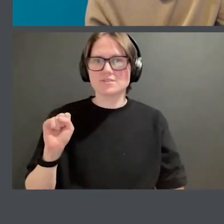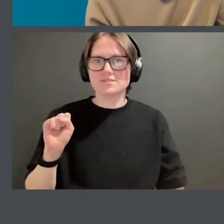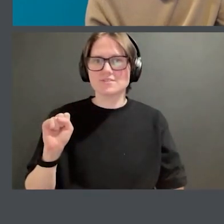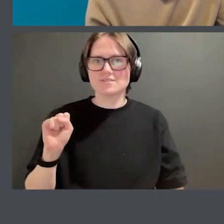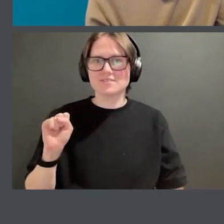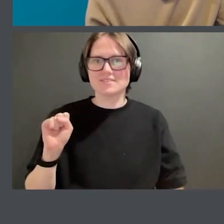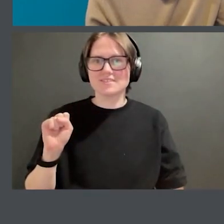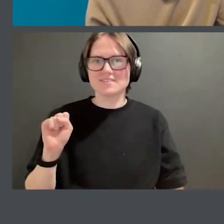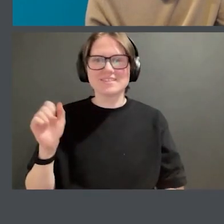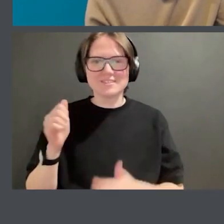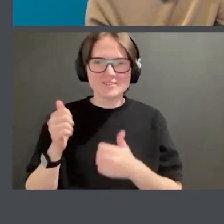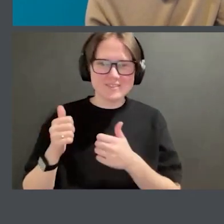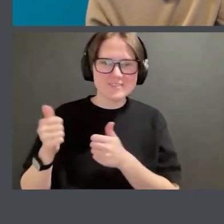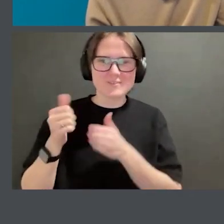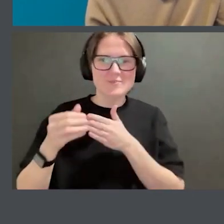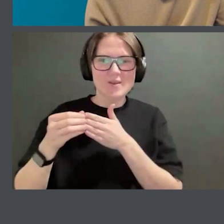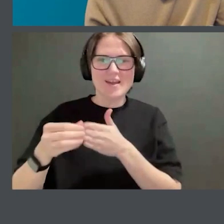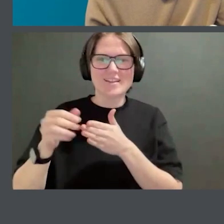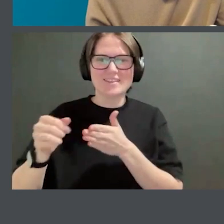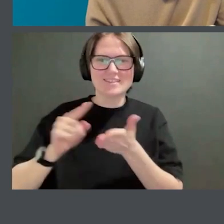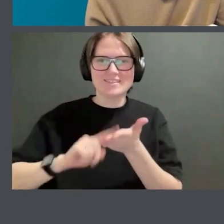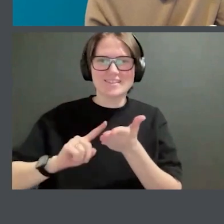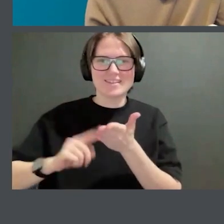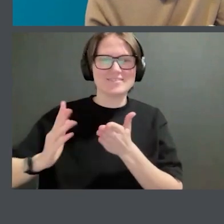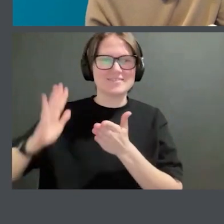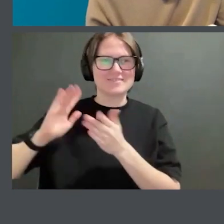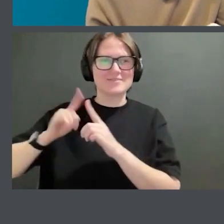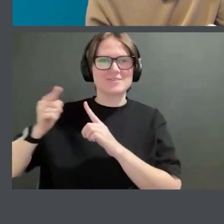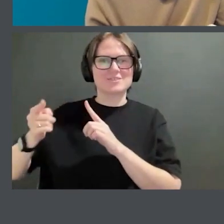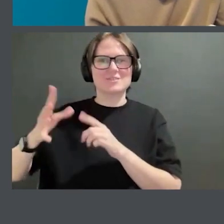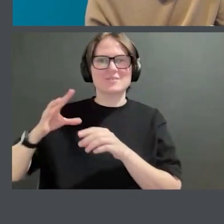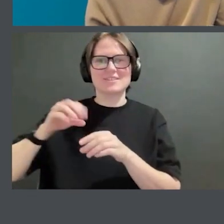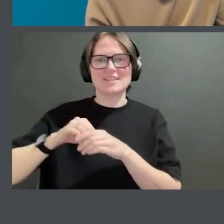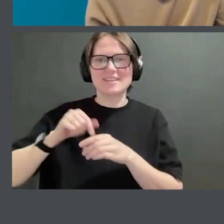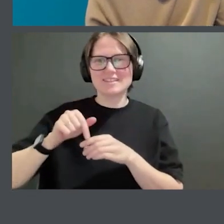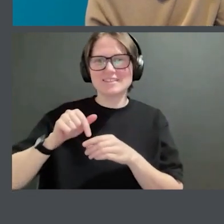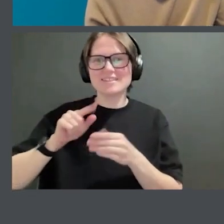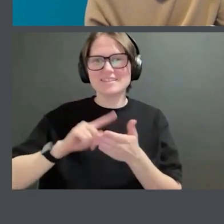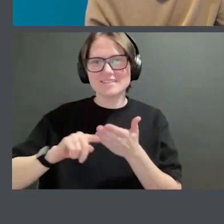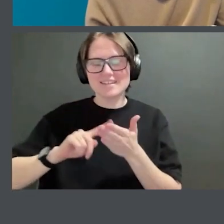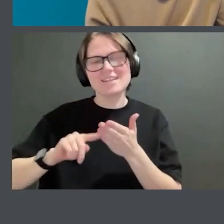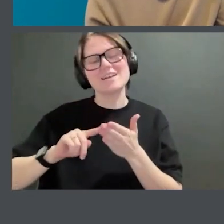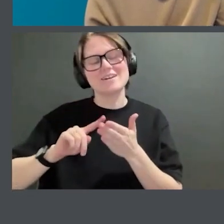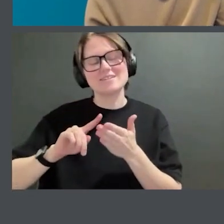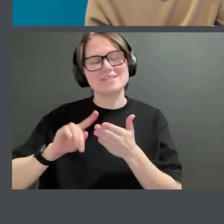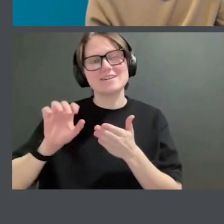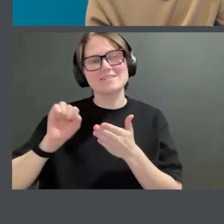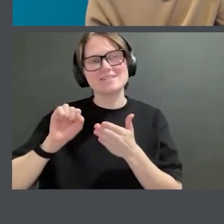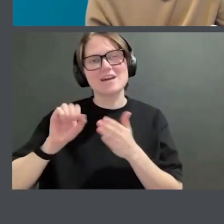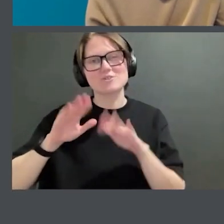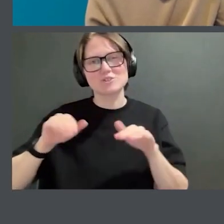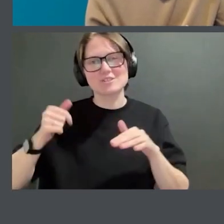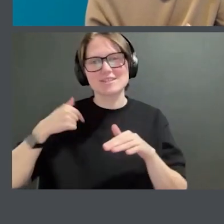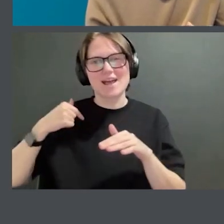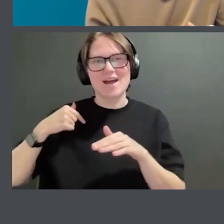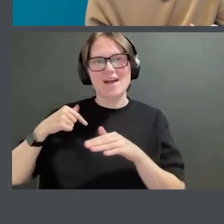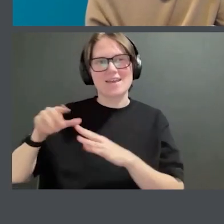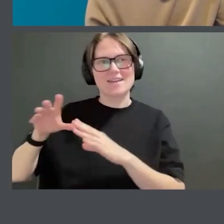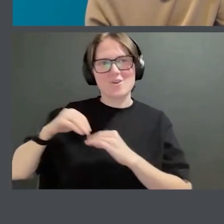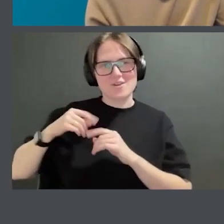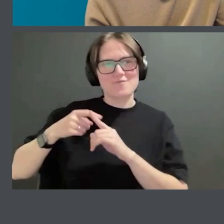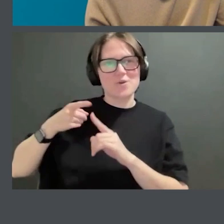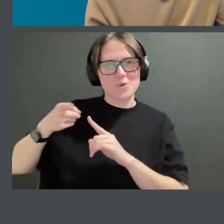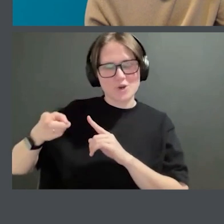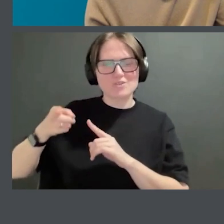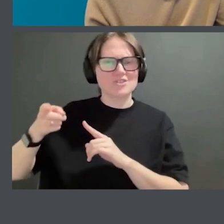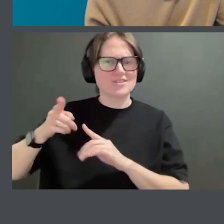spearheaded this study back when she was here at Seattle Children's, and I inherited it from her. So she is an excellent audiologist